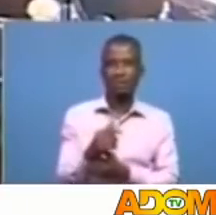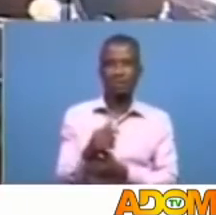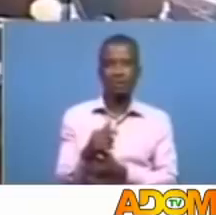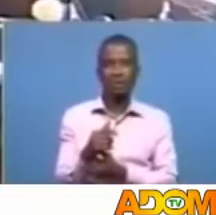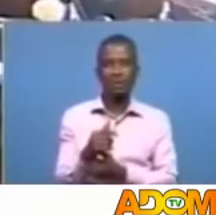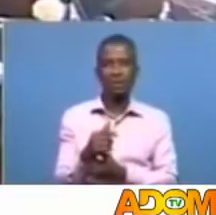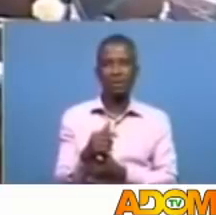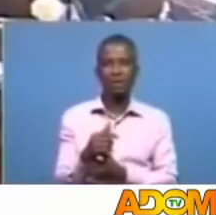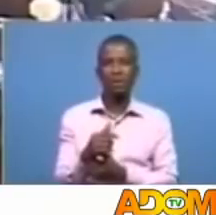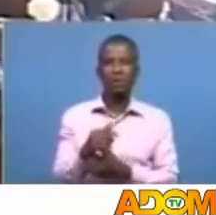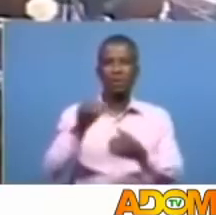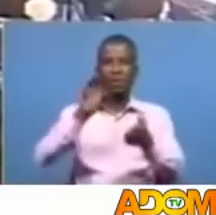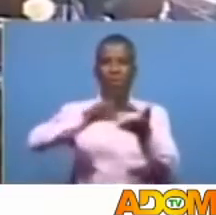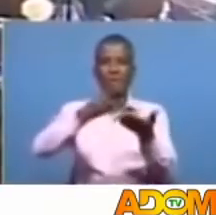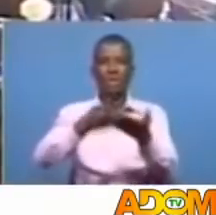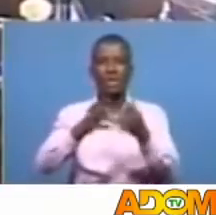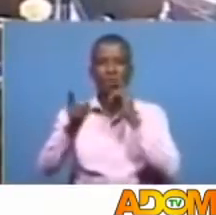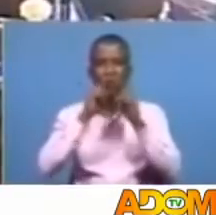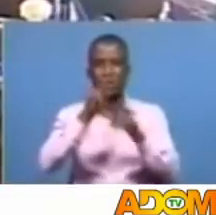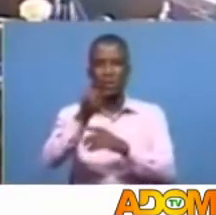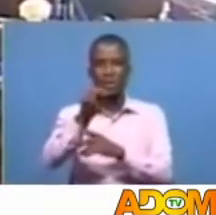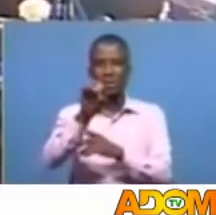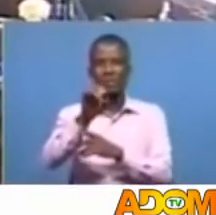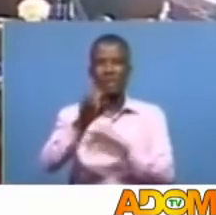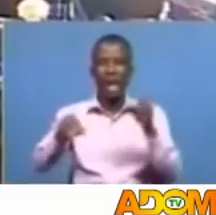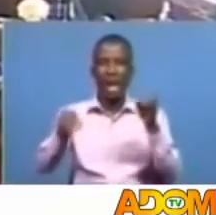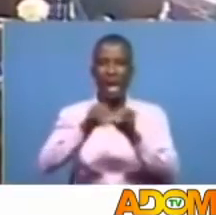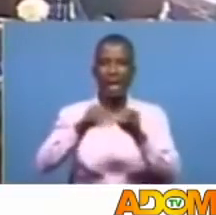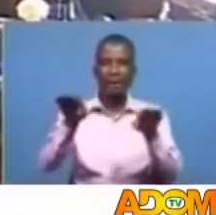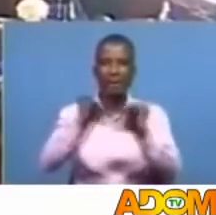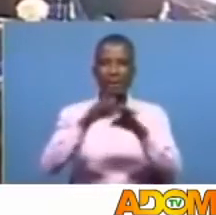more, nothing less, what did you mean?